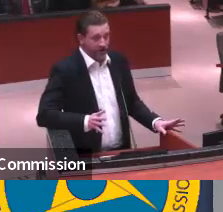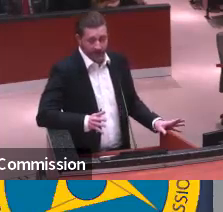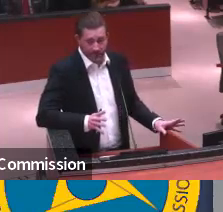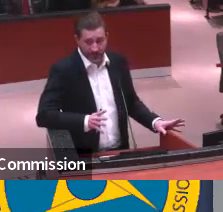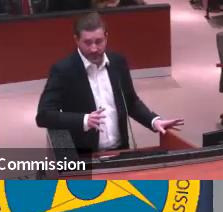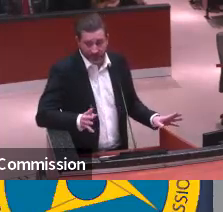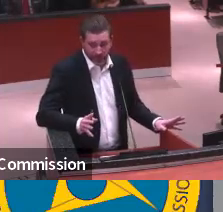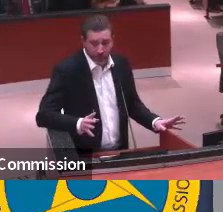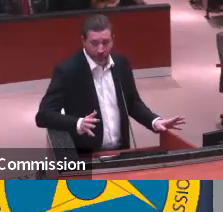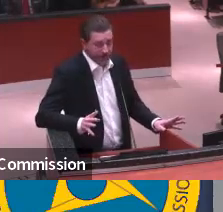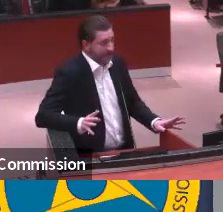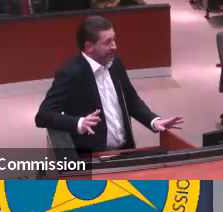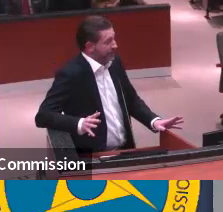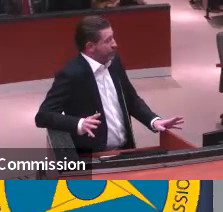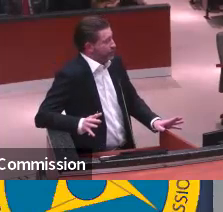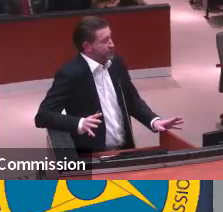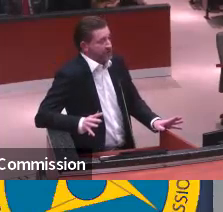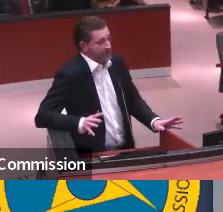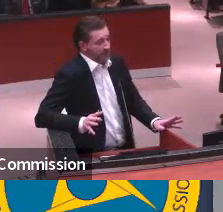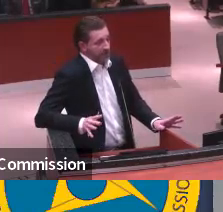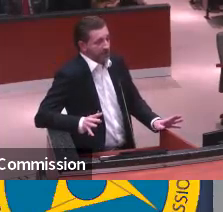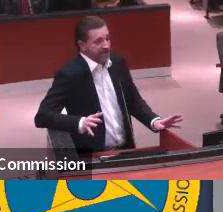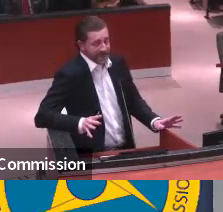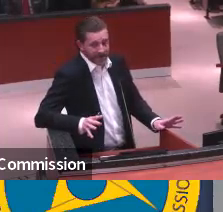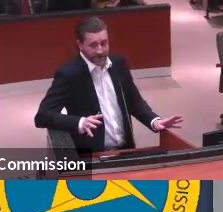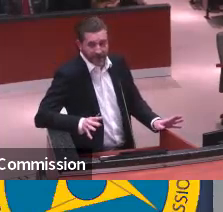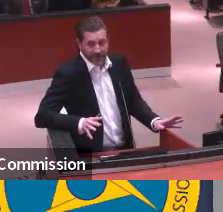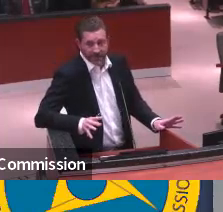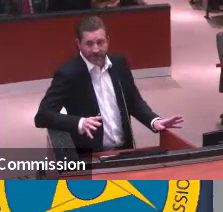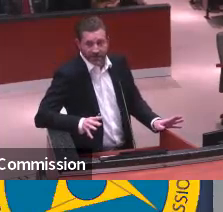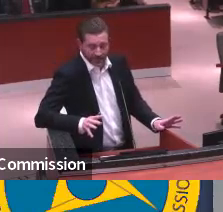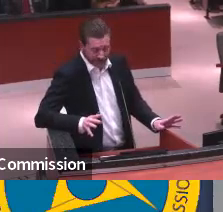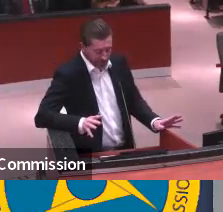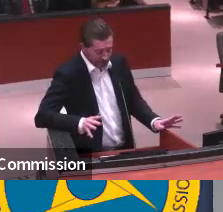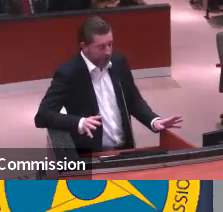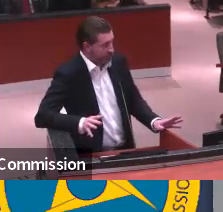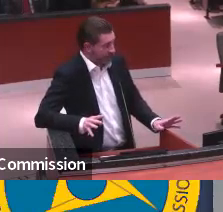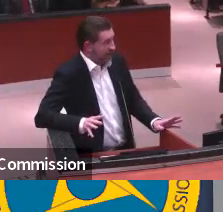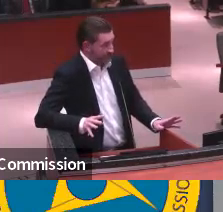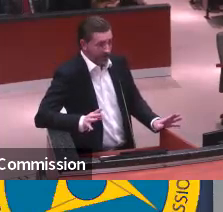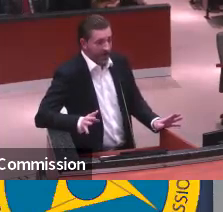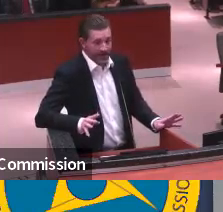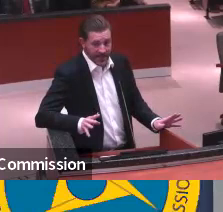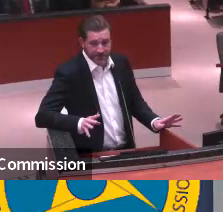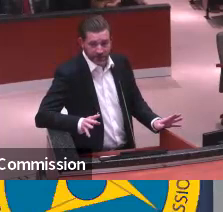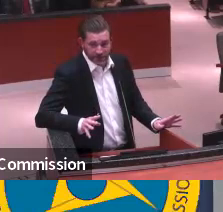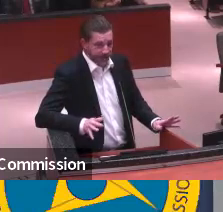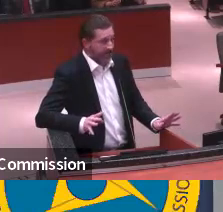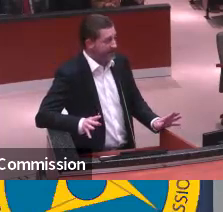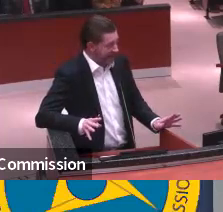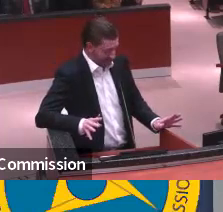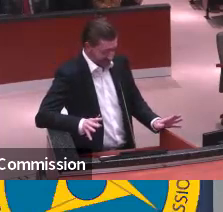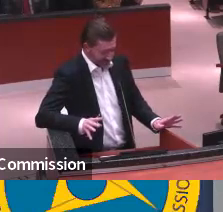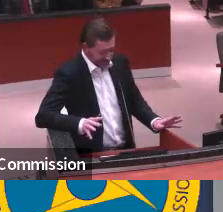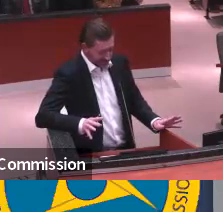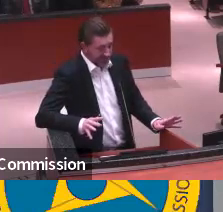taxpayer dollar. That's very important. That's a very important responsibility, that we maintain the faith of the public who is paying very high gas prices, very